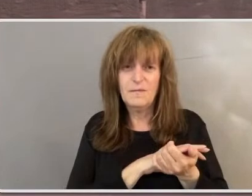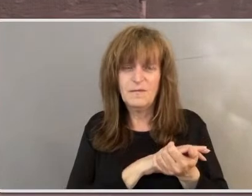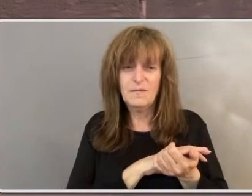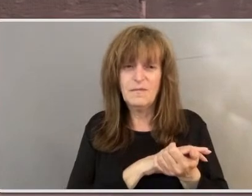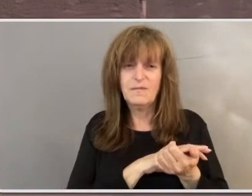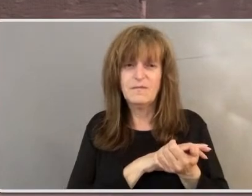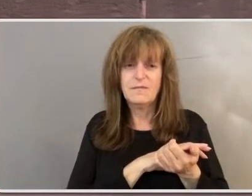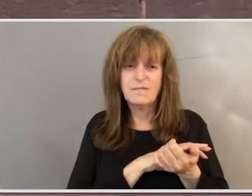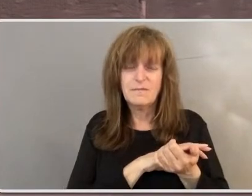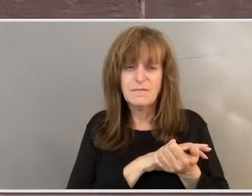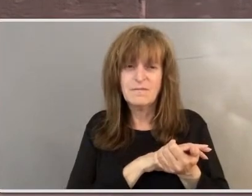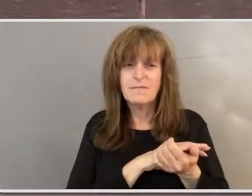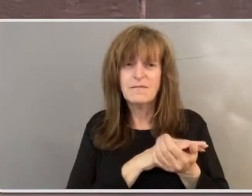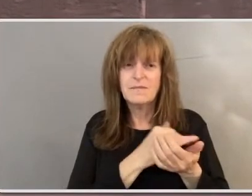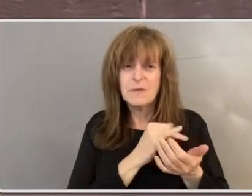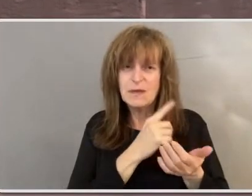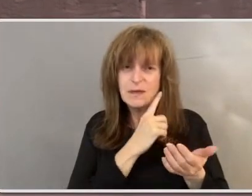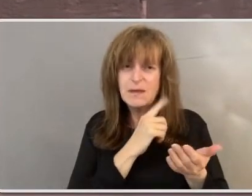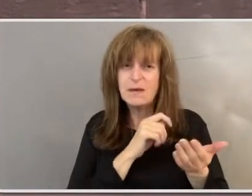Abindago,